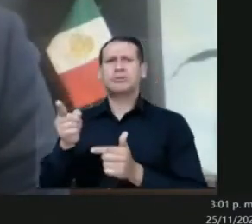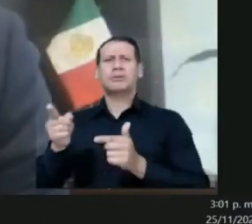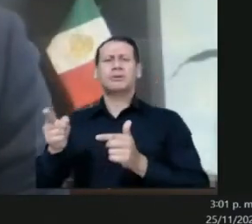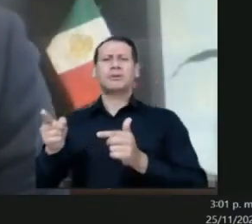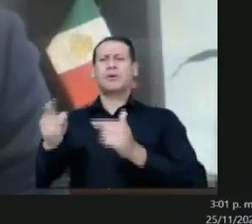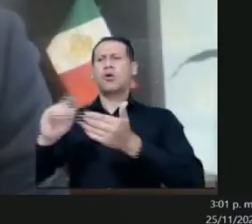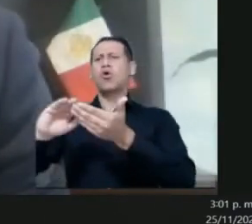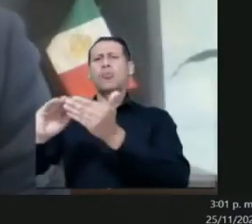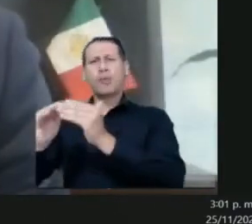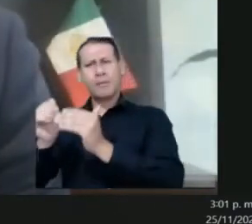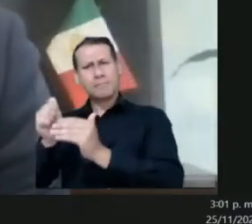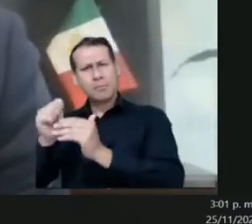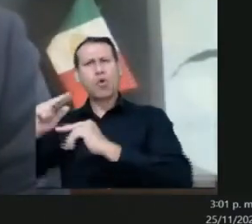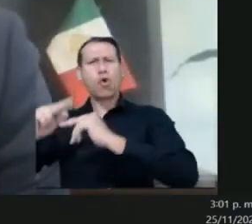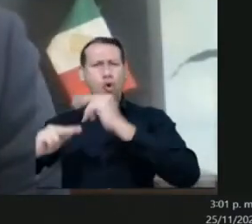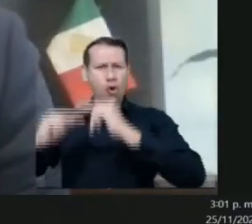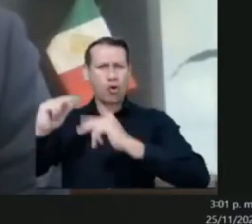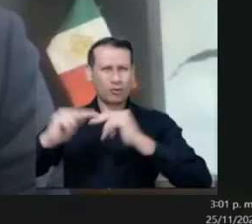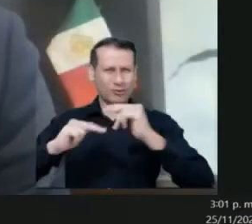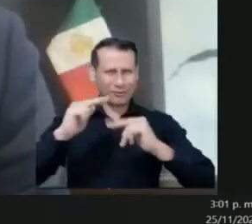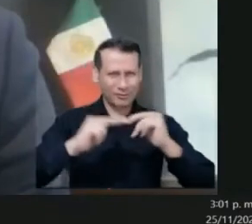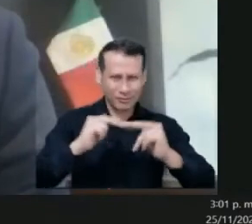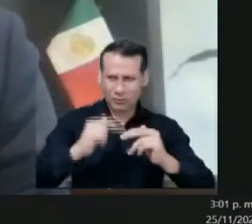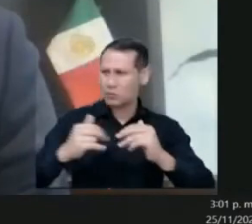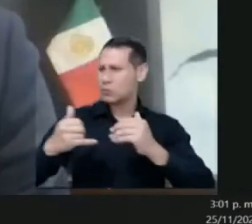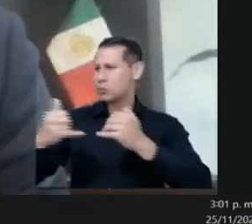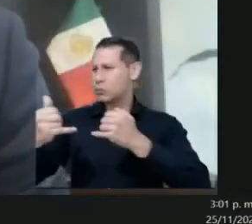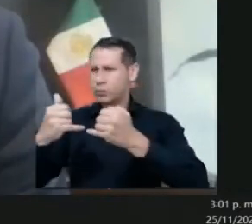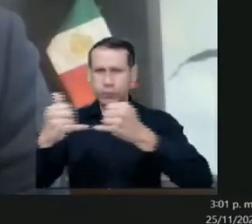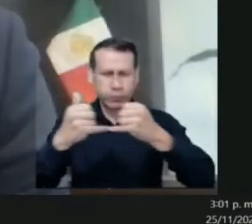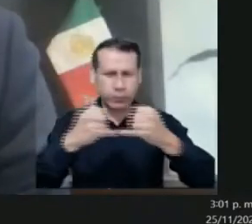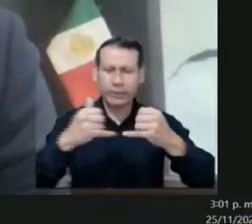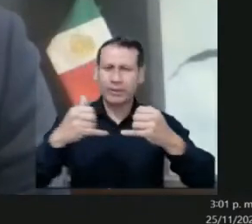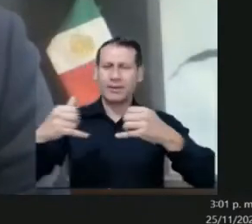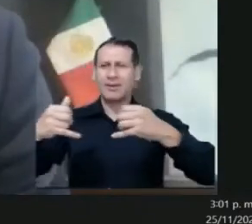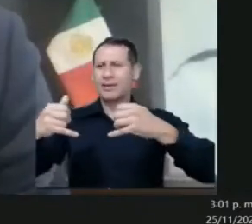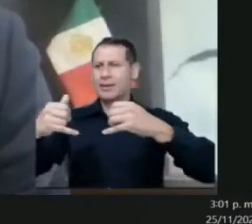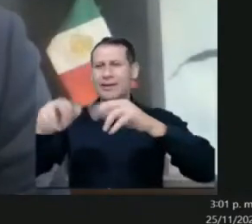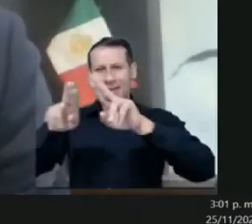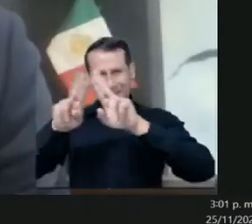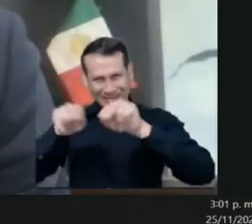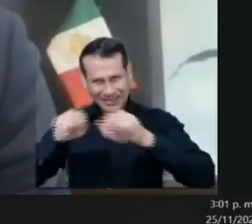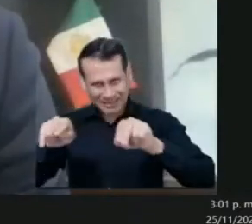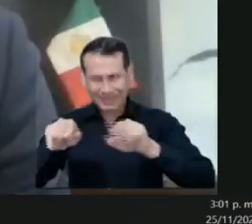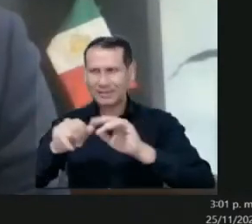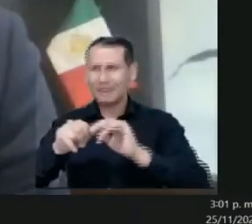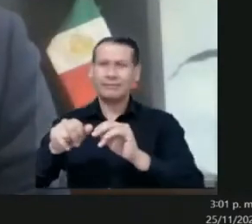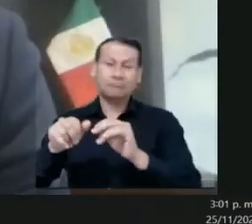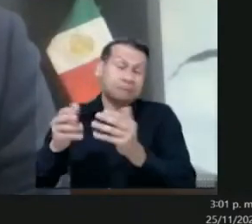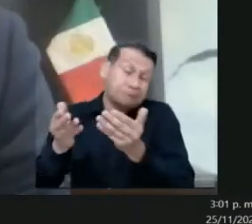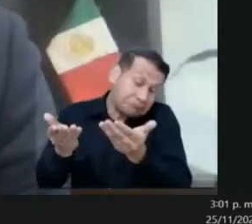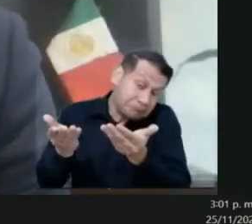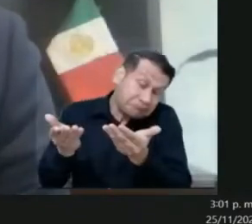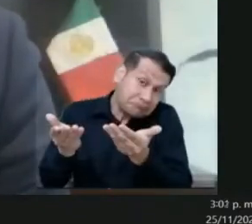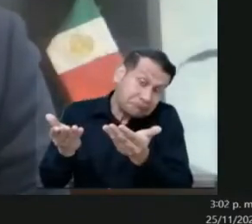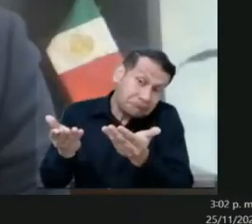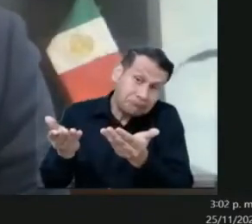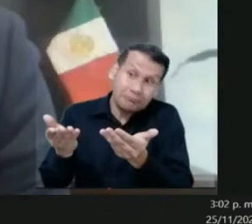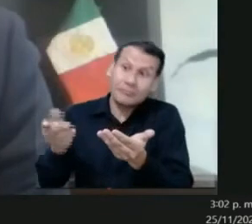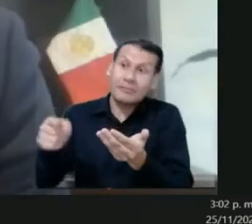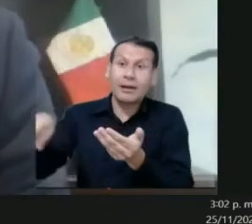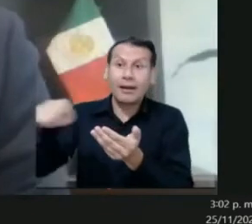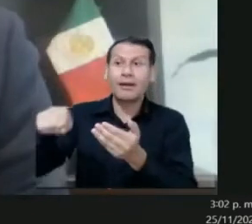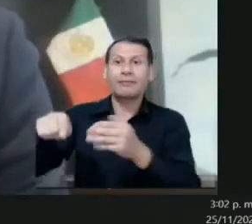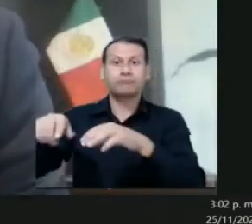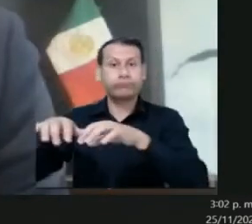that letting the very communities who actually do these deployments and I can do as a function of their advantages and